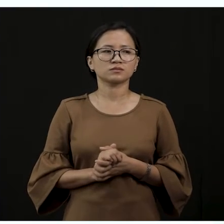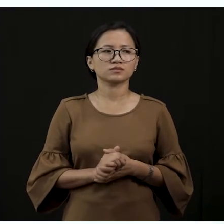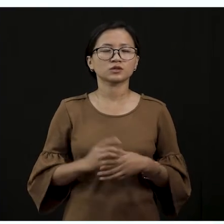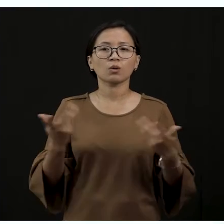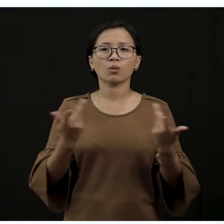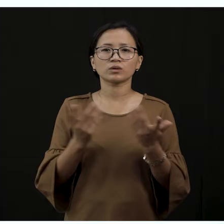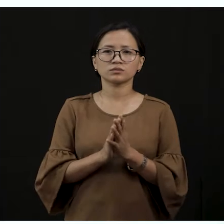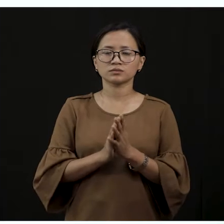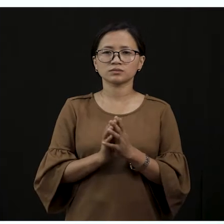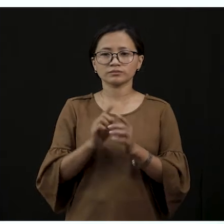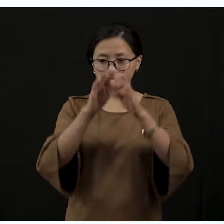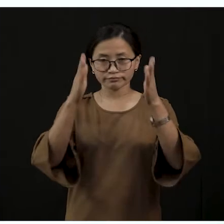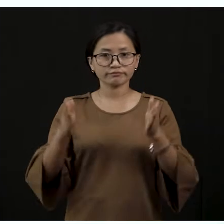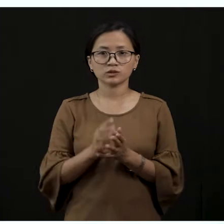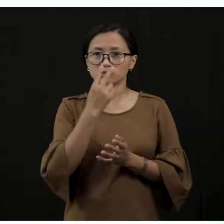which shape is this?